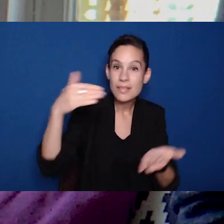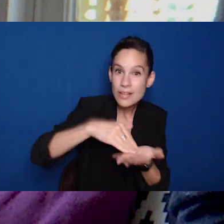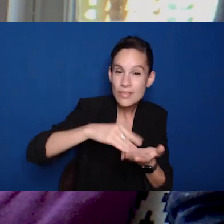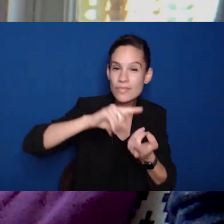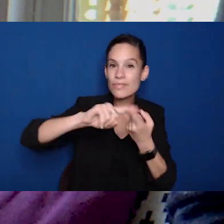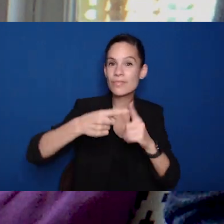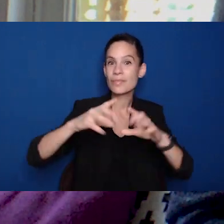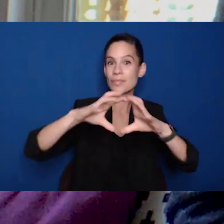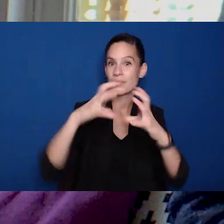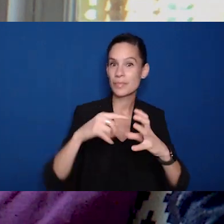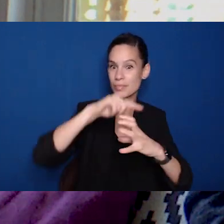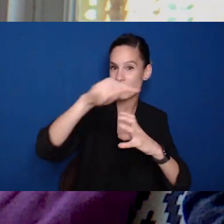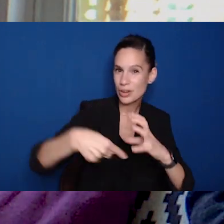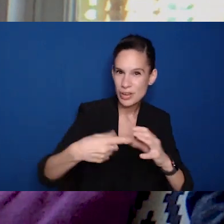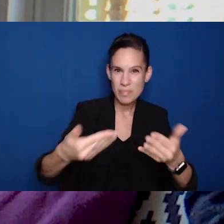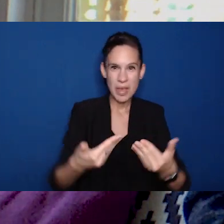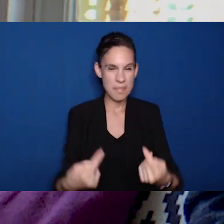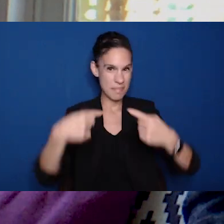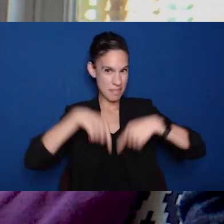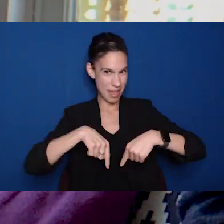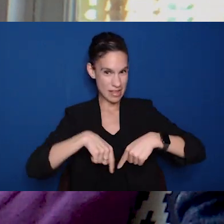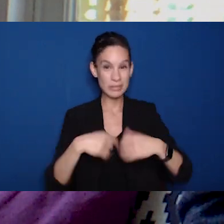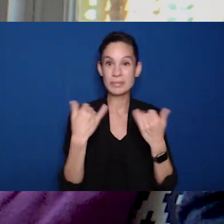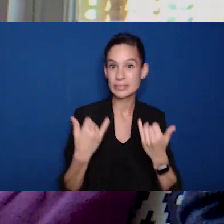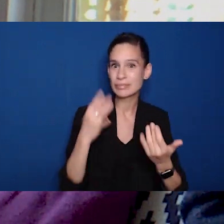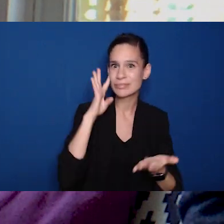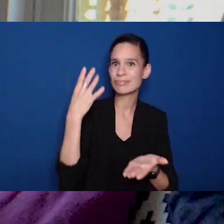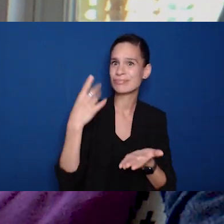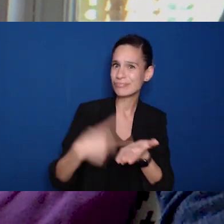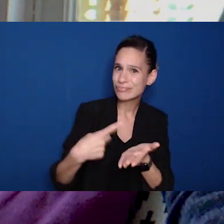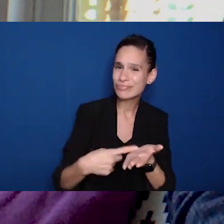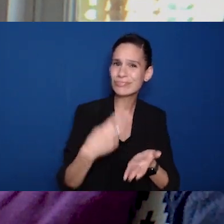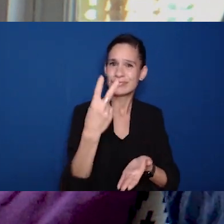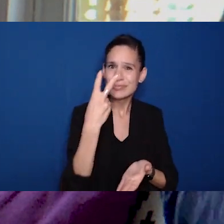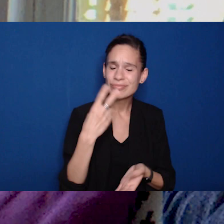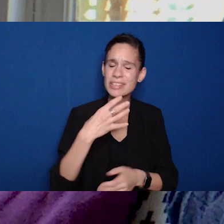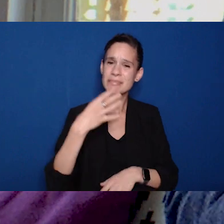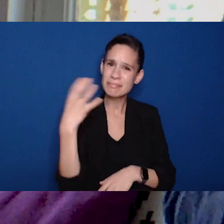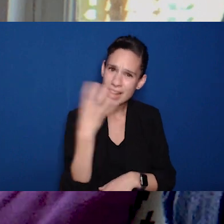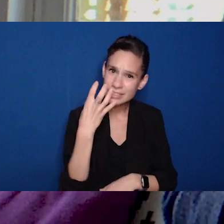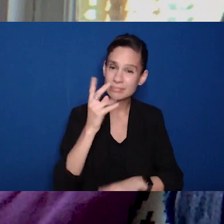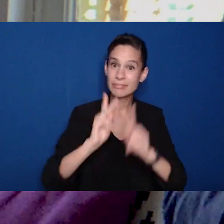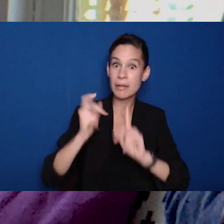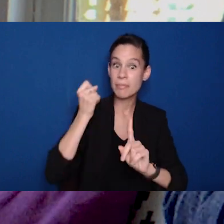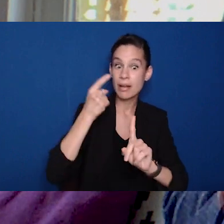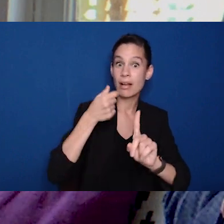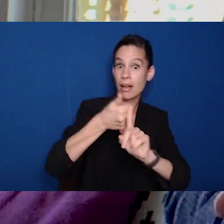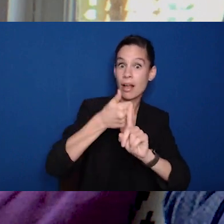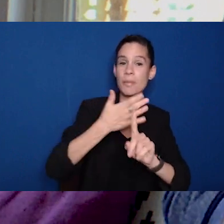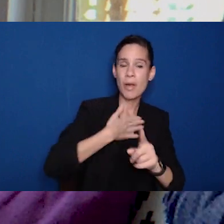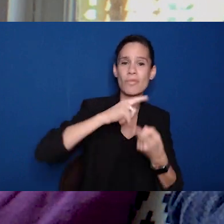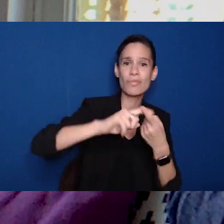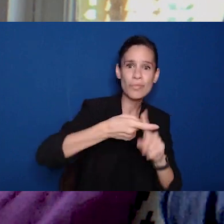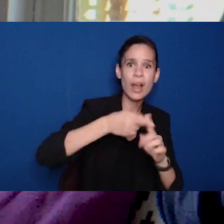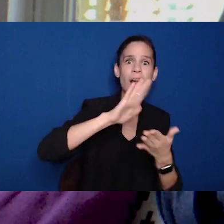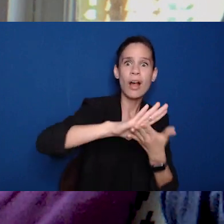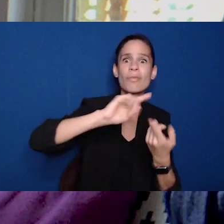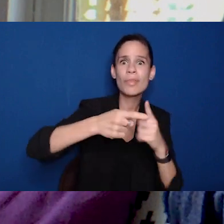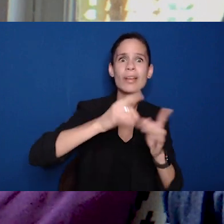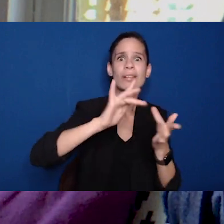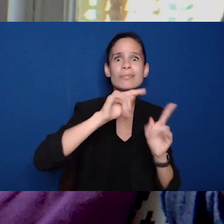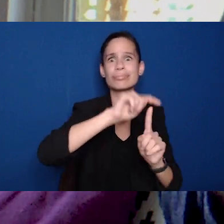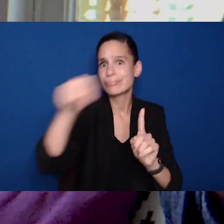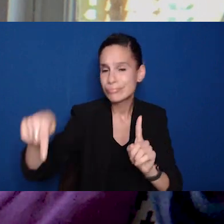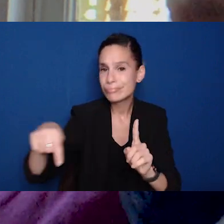Hi again, global friends. Welcome back to Round the World. Today, we have two incredible friends of friends, one